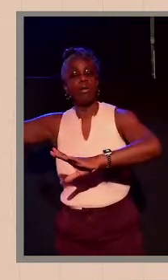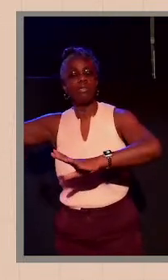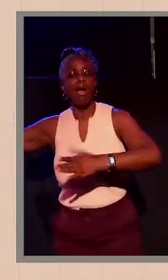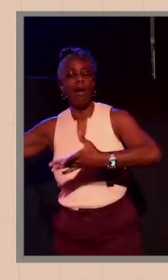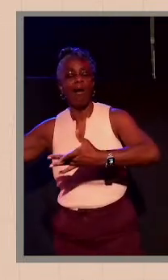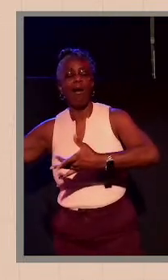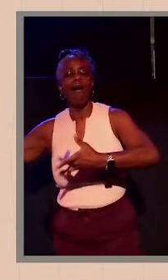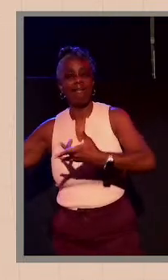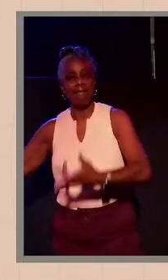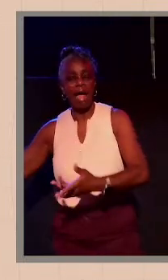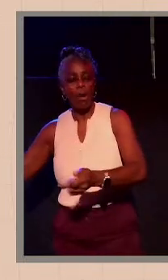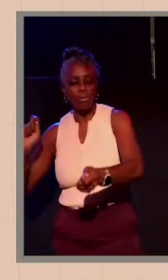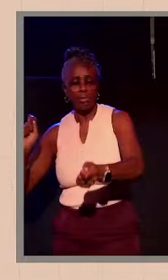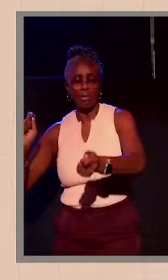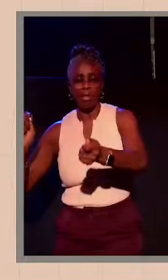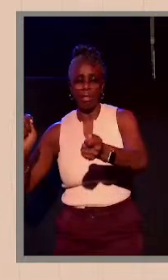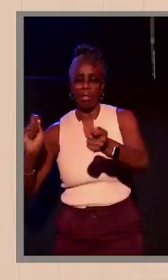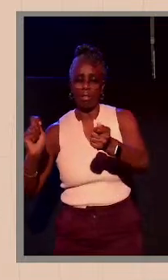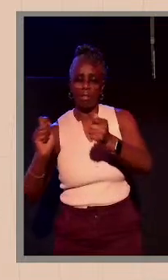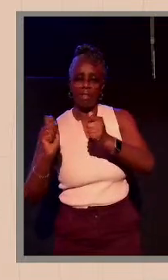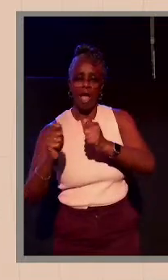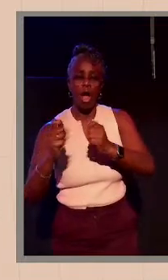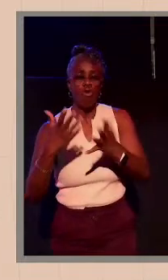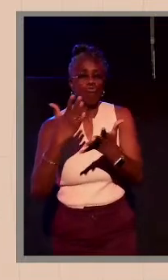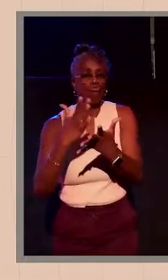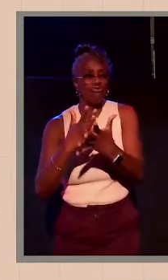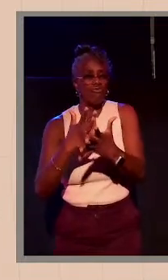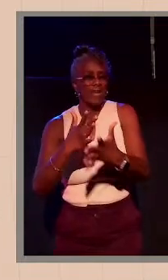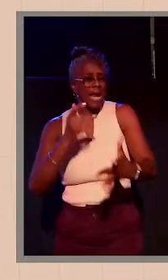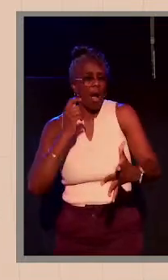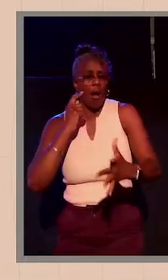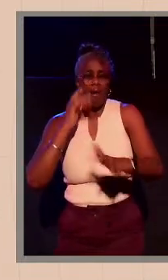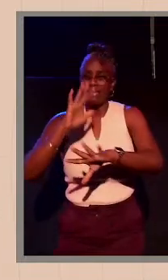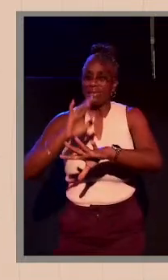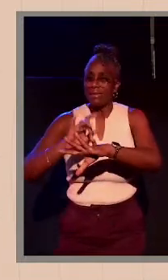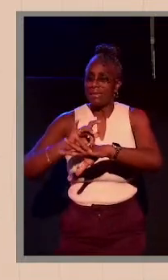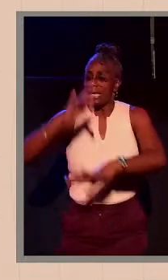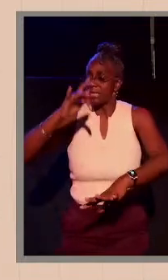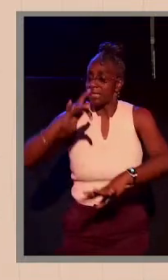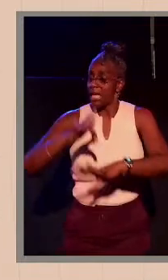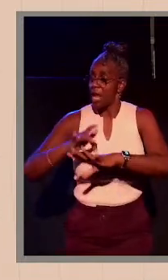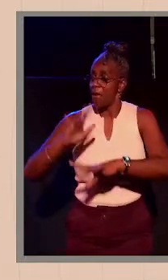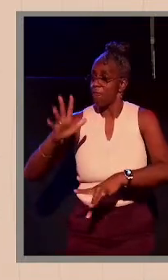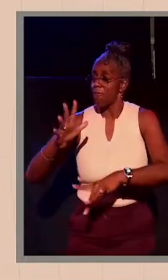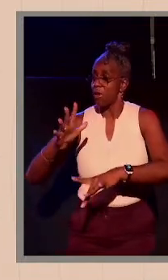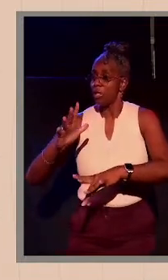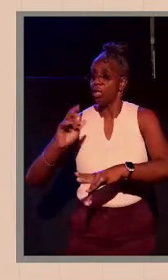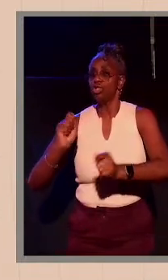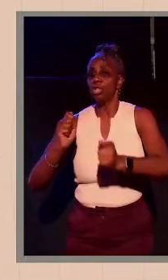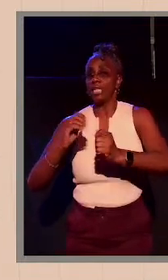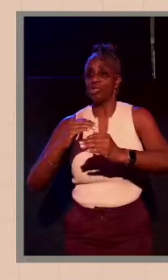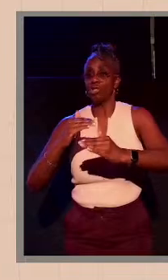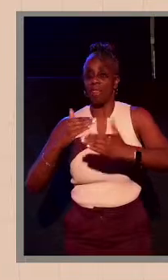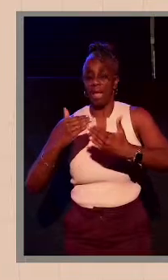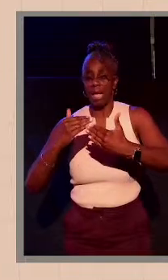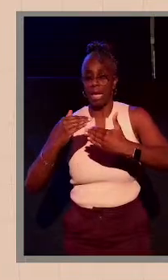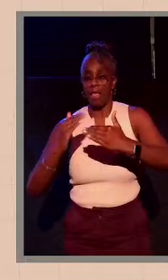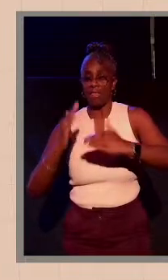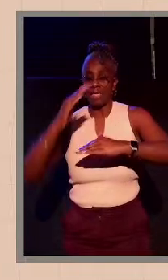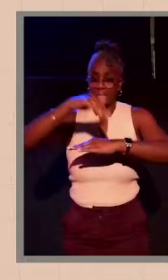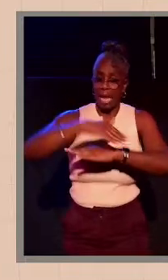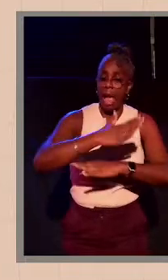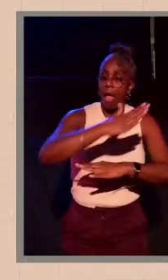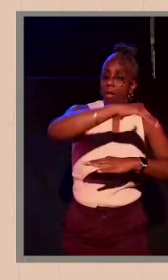now change this to be really super sensitive. So I'm going to change the scaling to be like that.